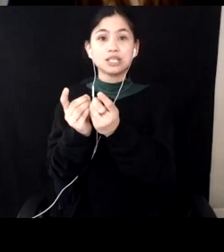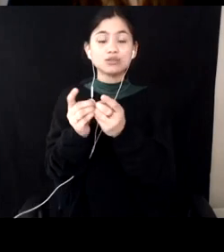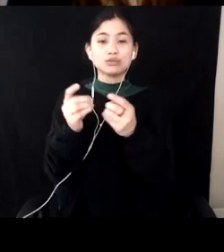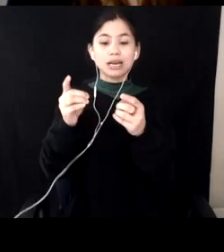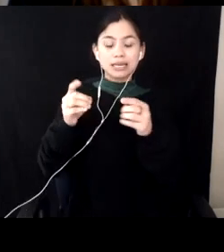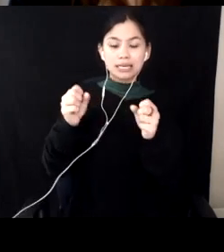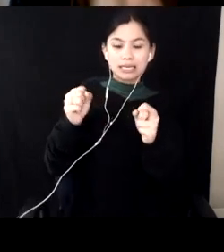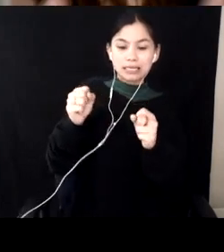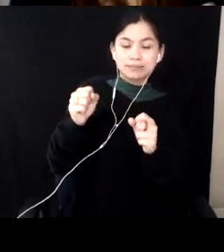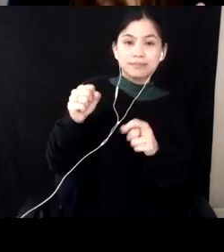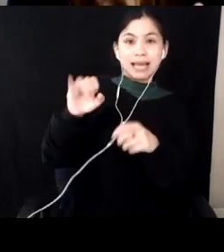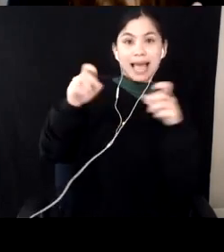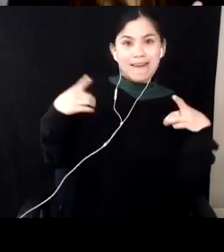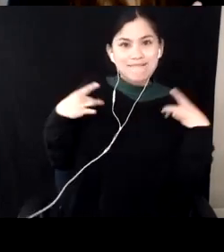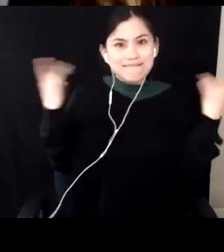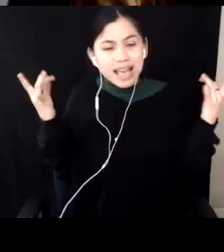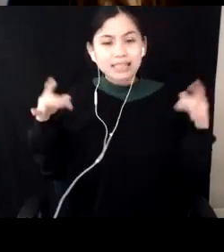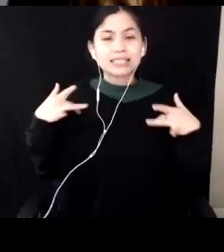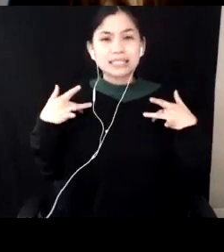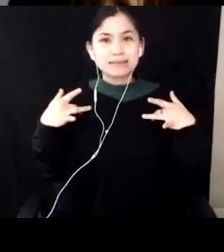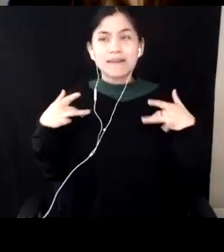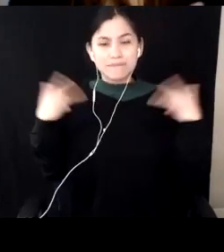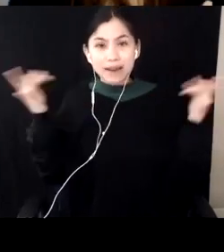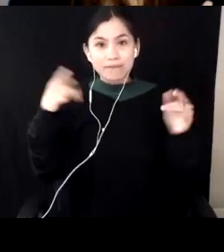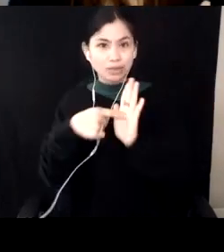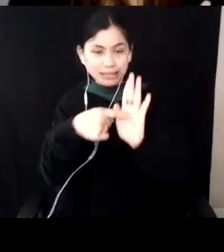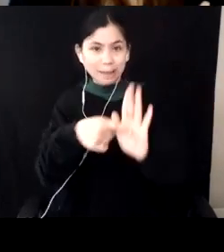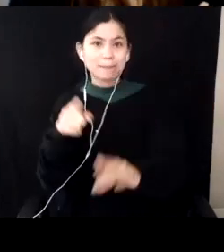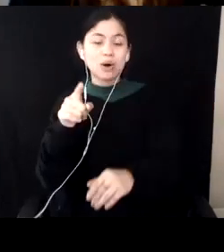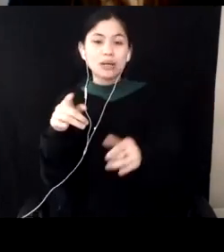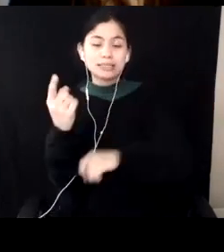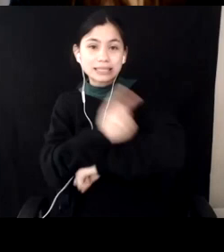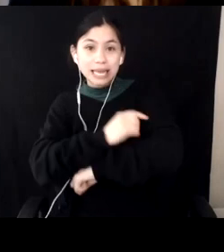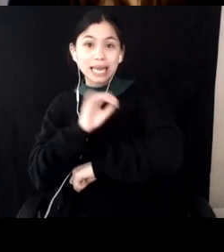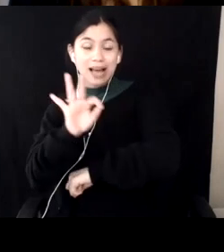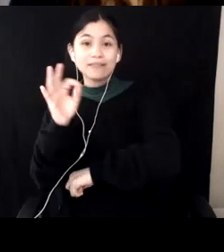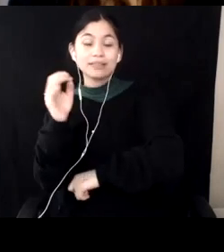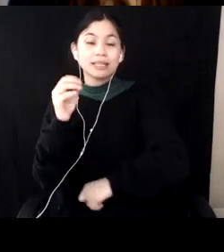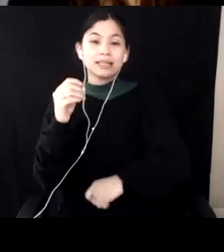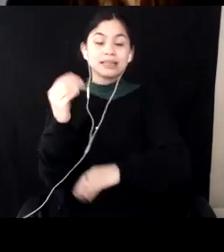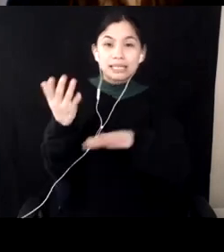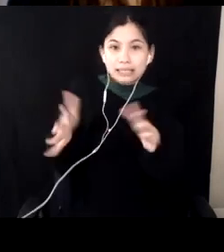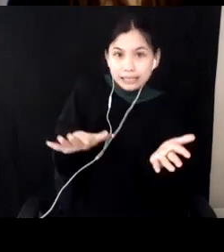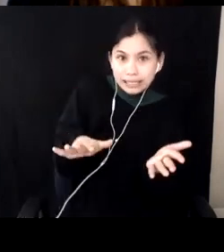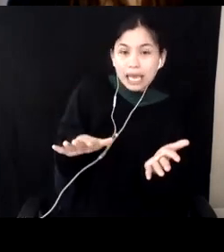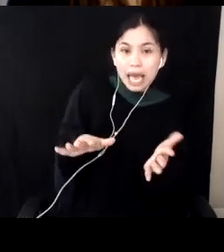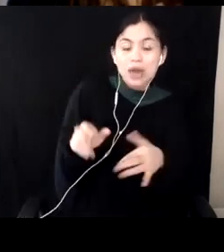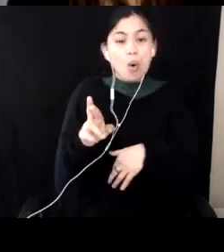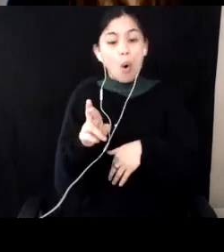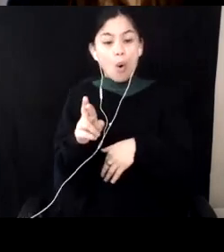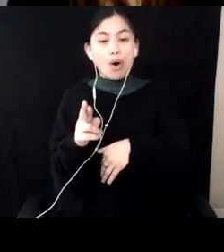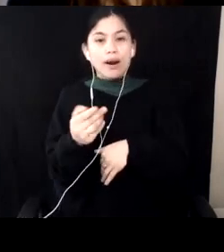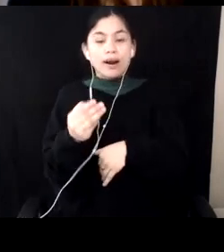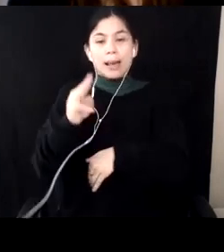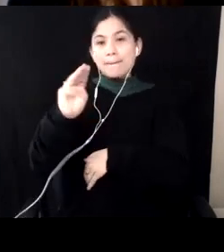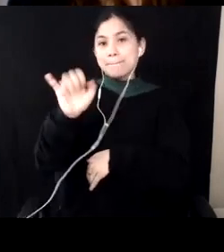say there's a Dia de los Muertos or Cinco de Mayo, which are the main ones,